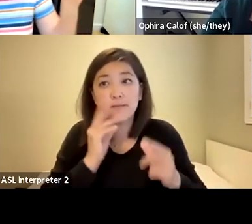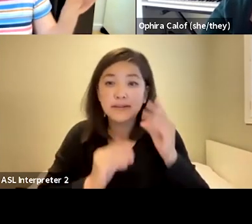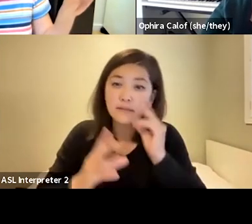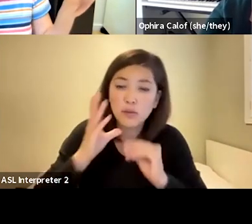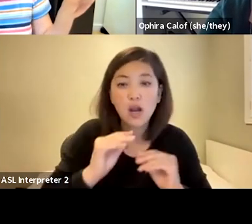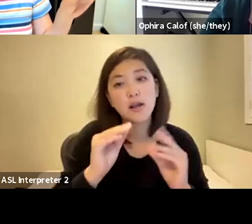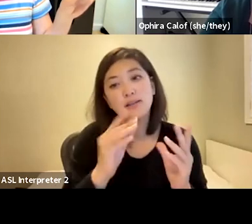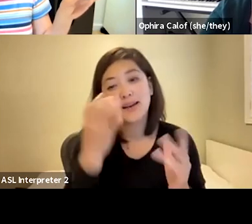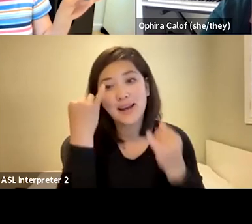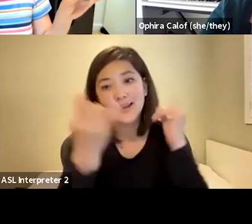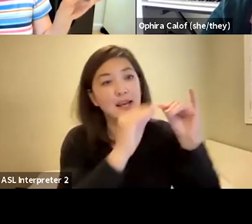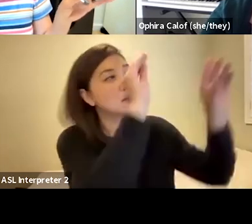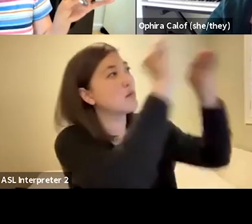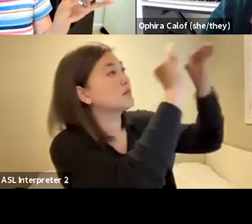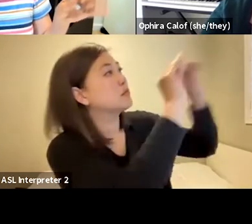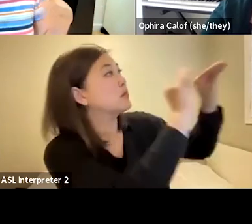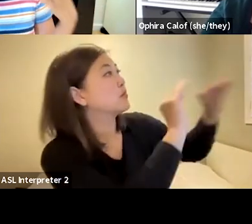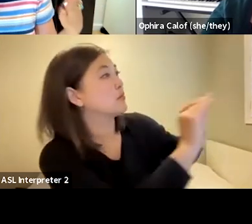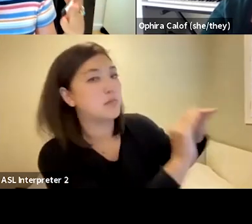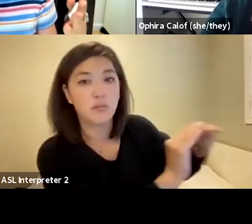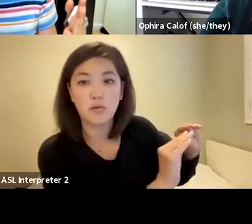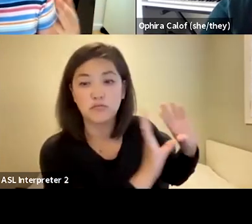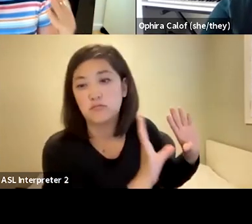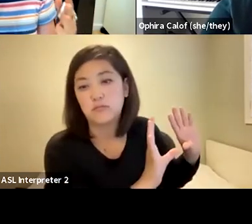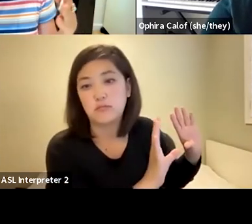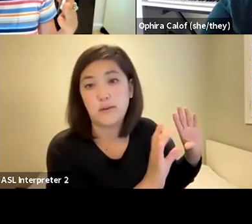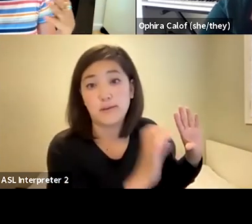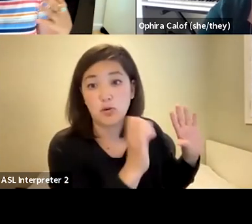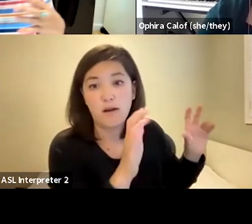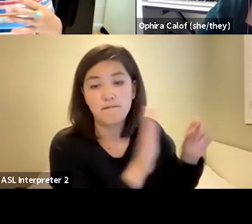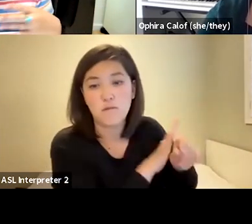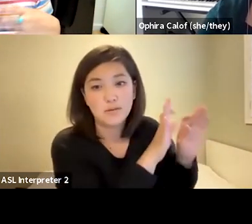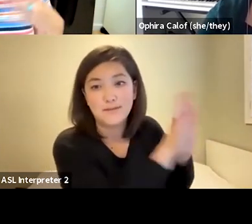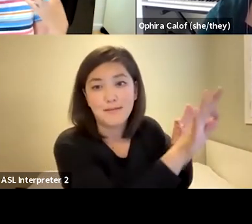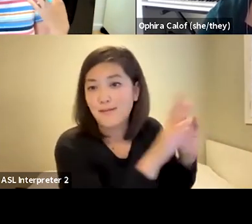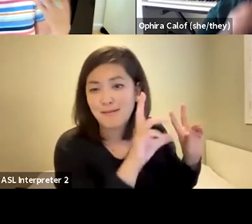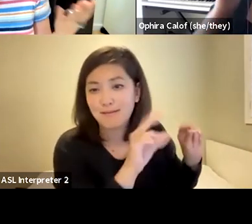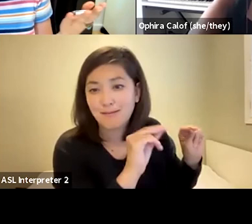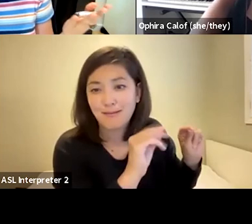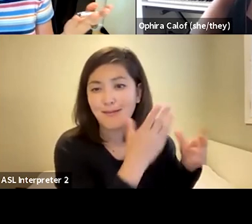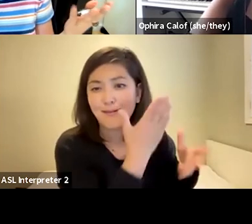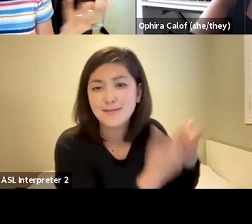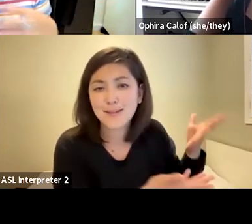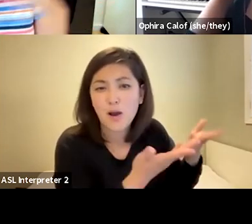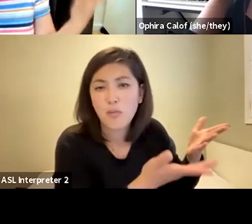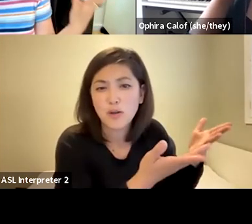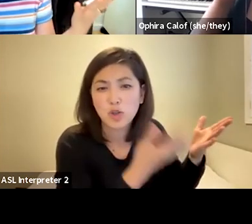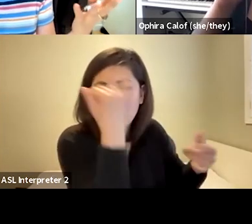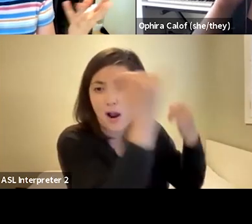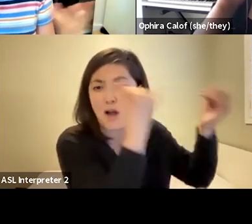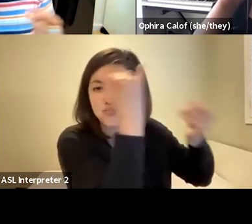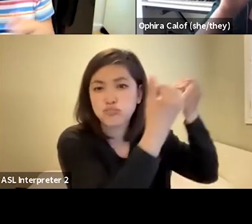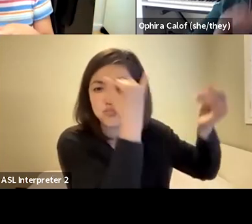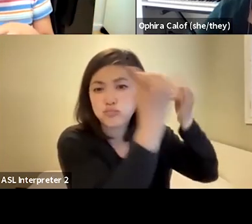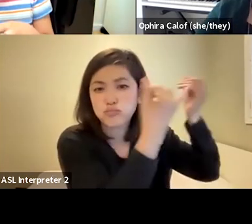and just stick them up on a wall. And they were not fully formulated sentences. Some of them were just brain farts. They didn't